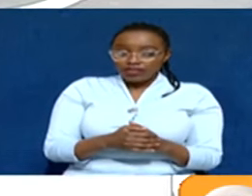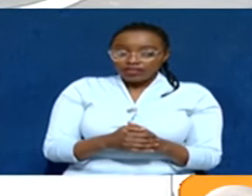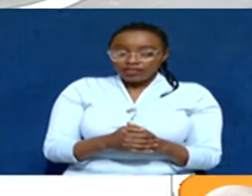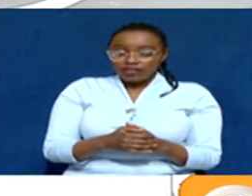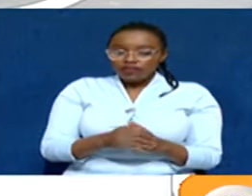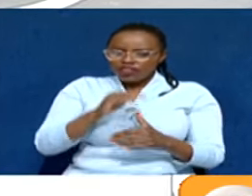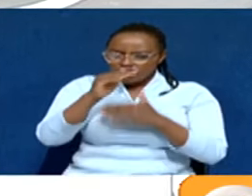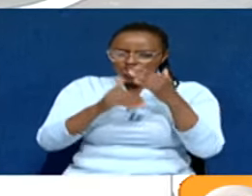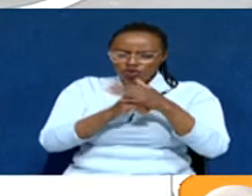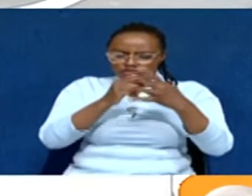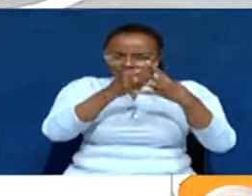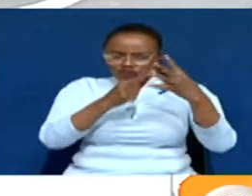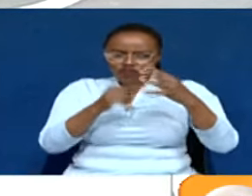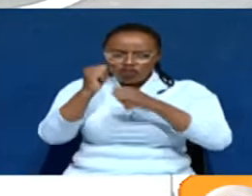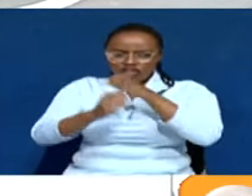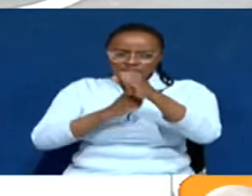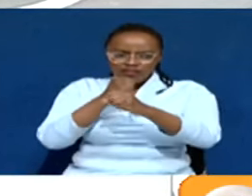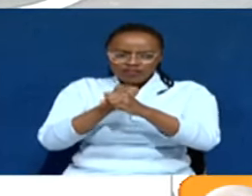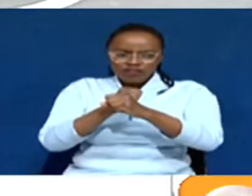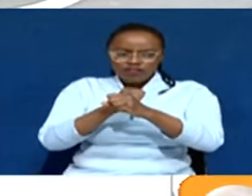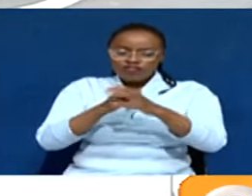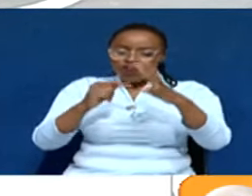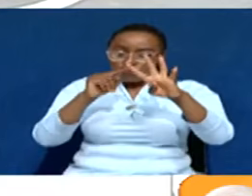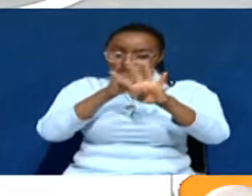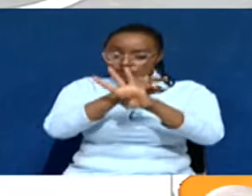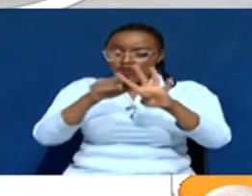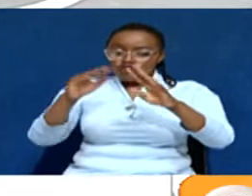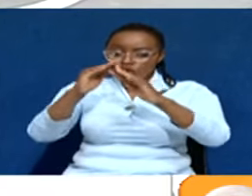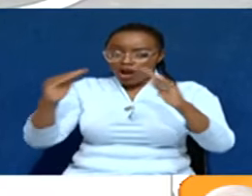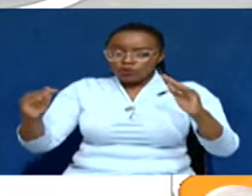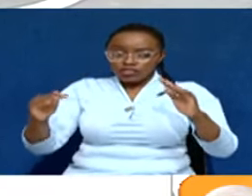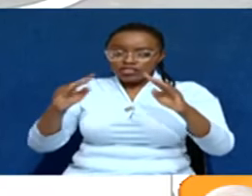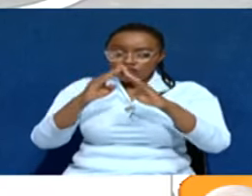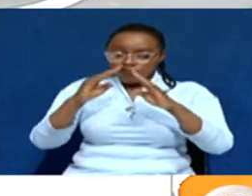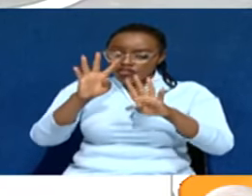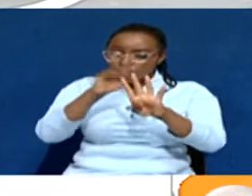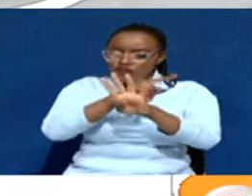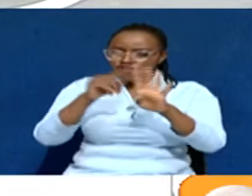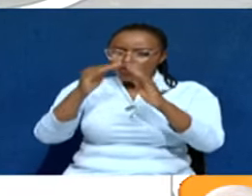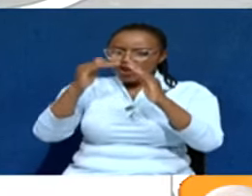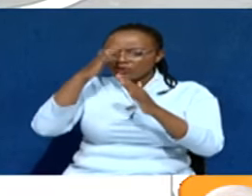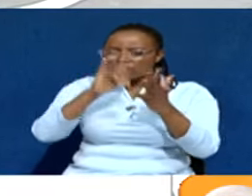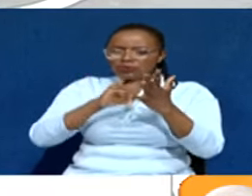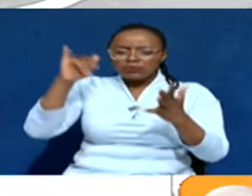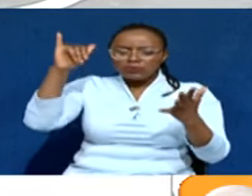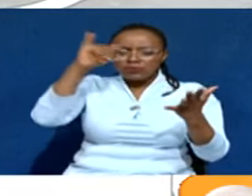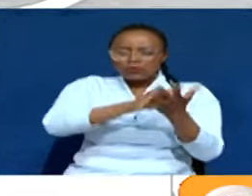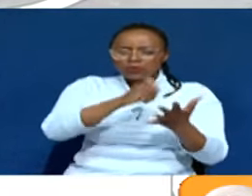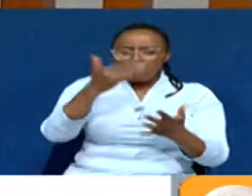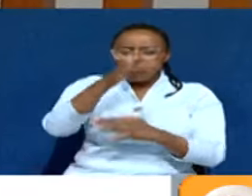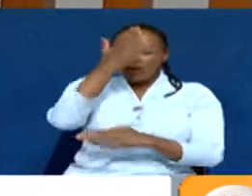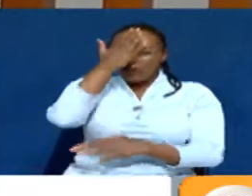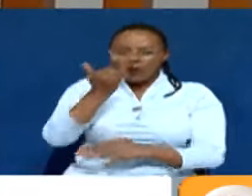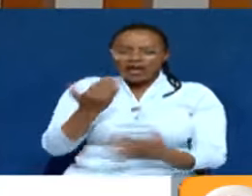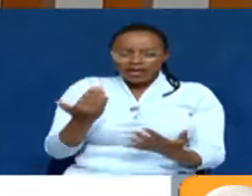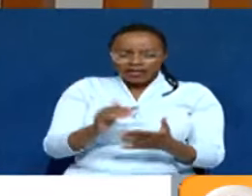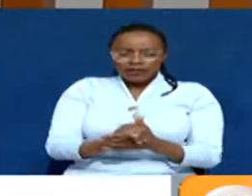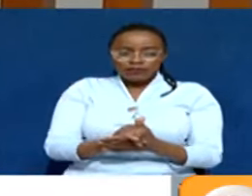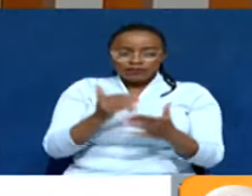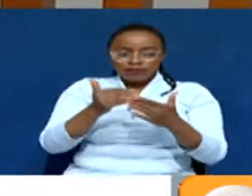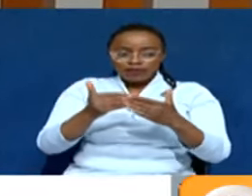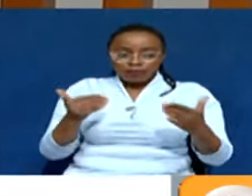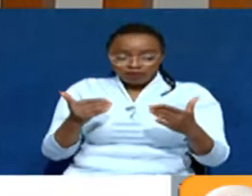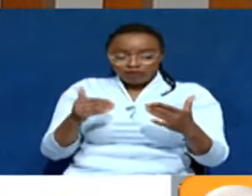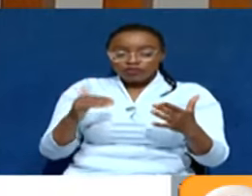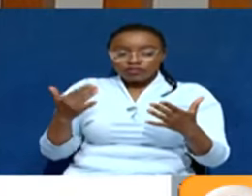Nothing. In those 4 years? Four houses. Four houses, sorry. Four families. Okay, yeah. So why did you come back? So before I tell